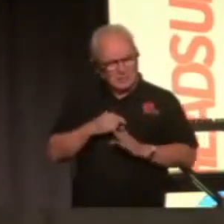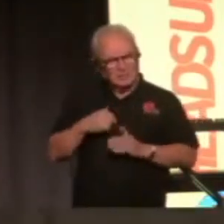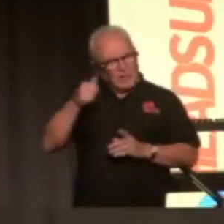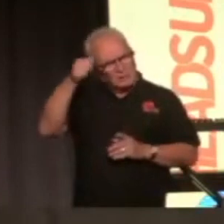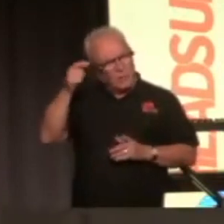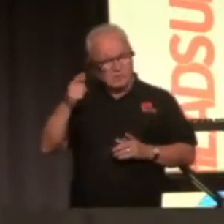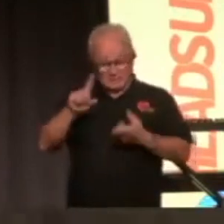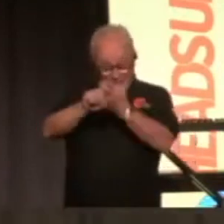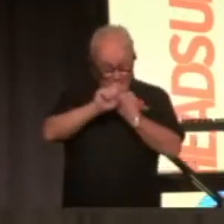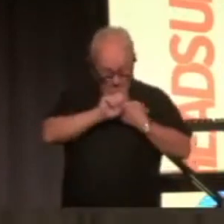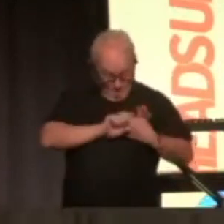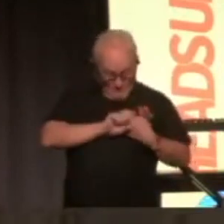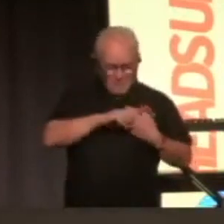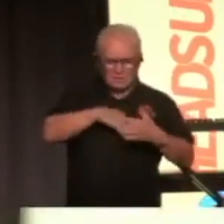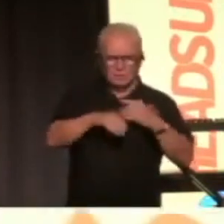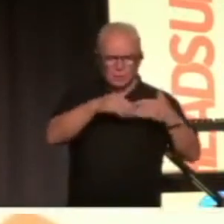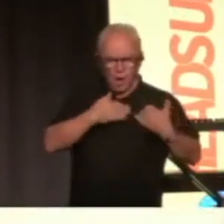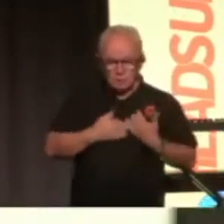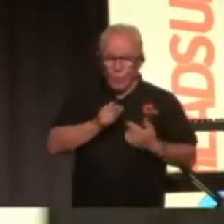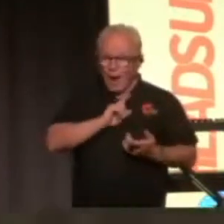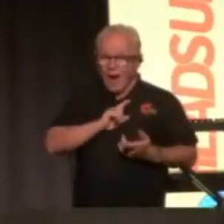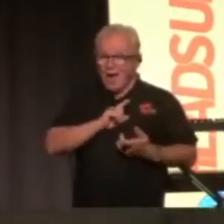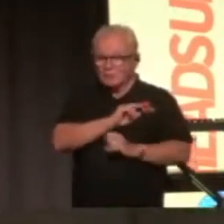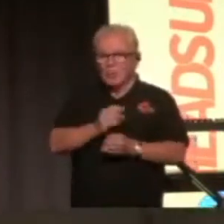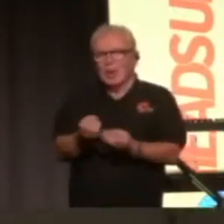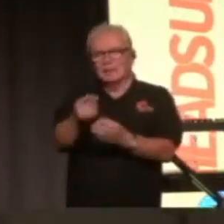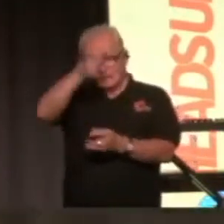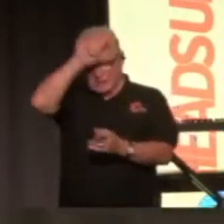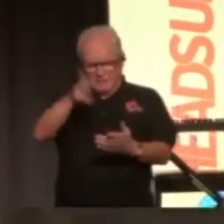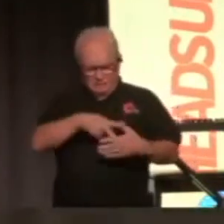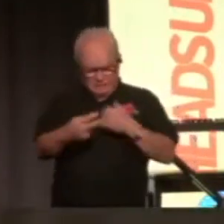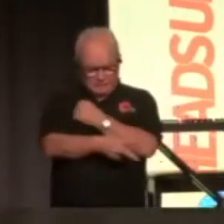in your heart so that the devil cannot steal it from you.